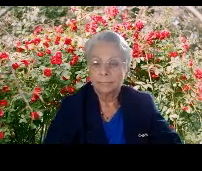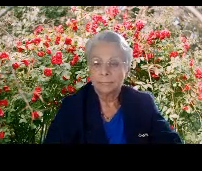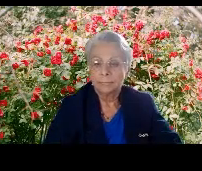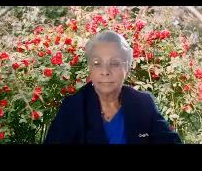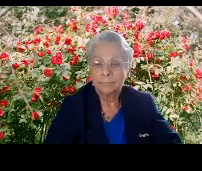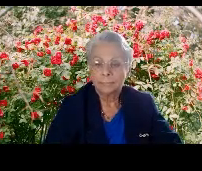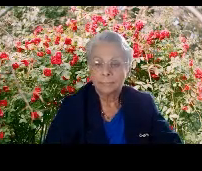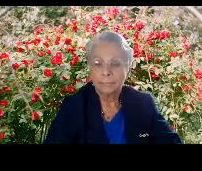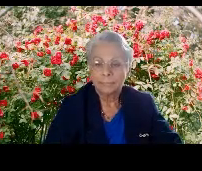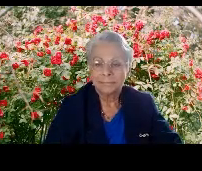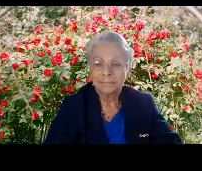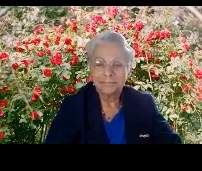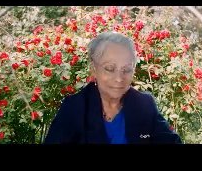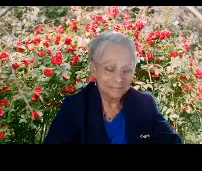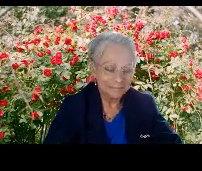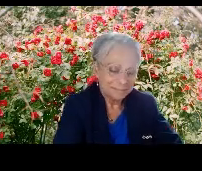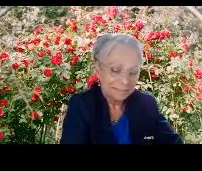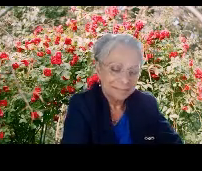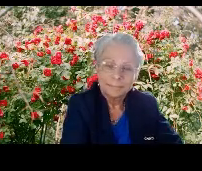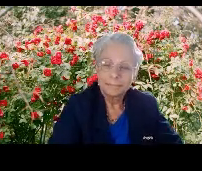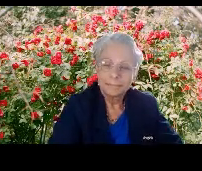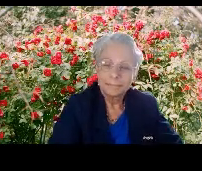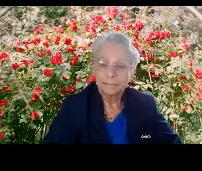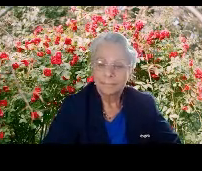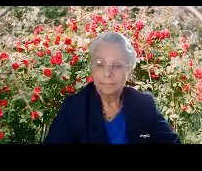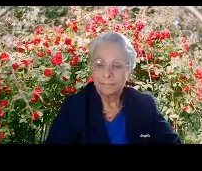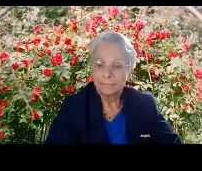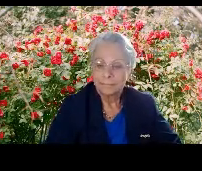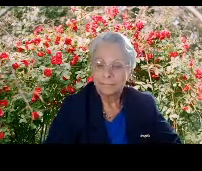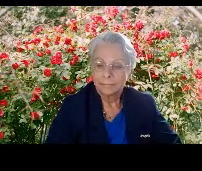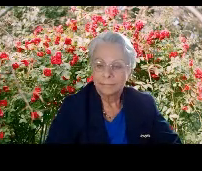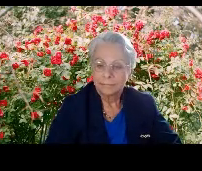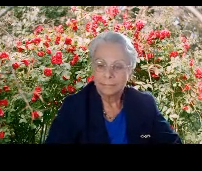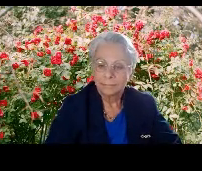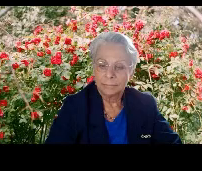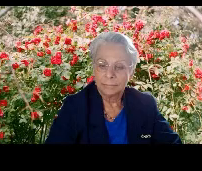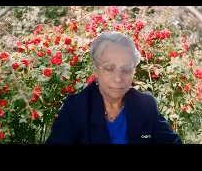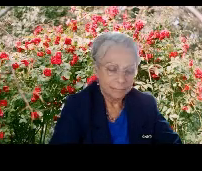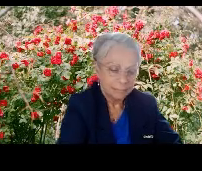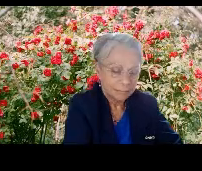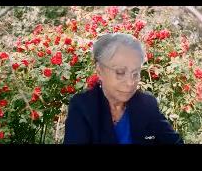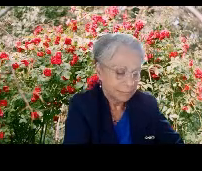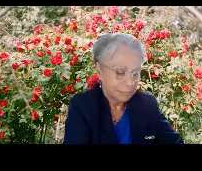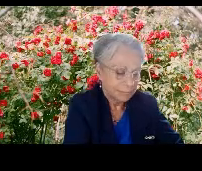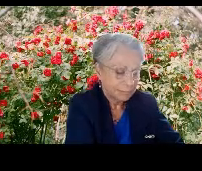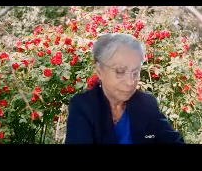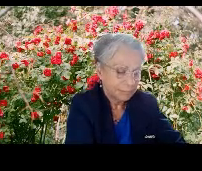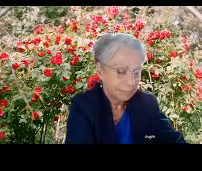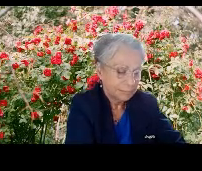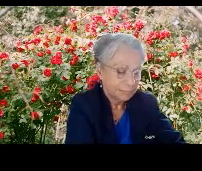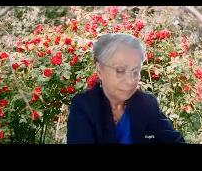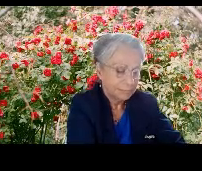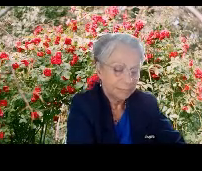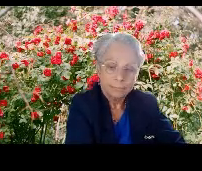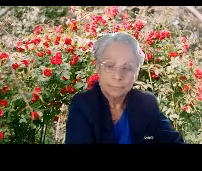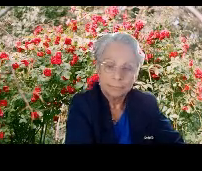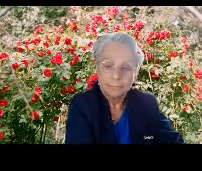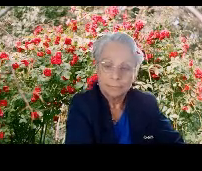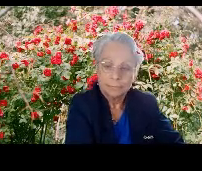search of utilities on any particular site in the UK, you've got to go around the houses, and that's where our utility